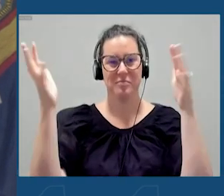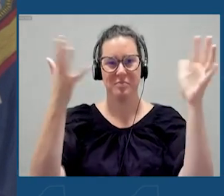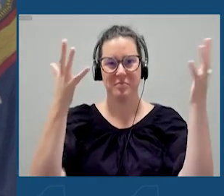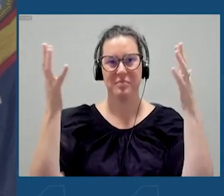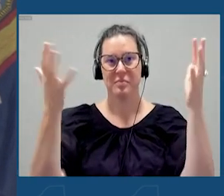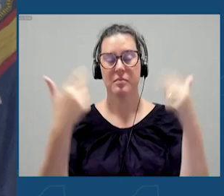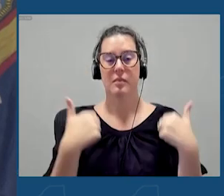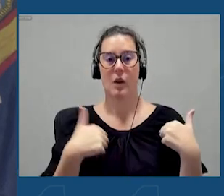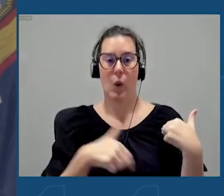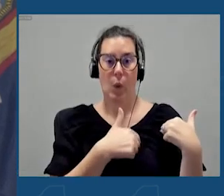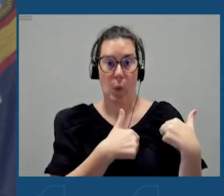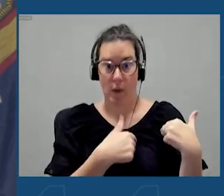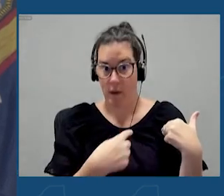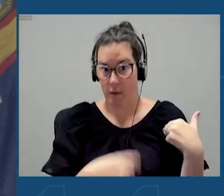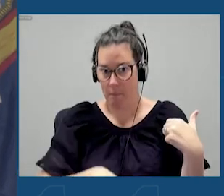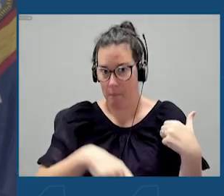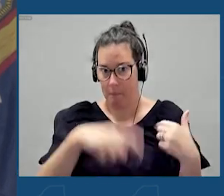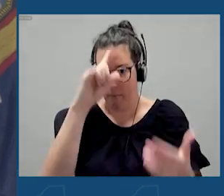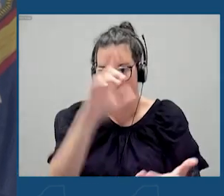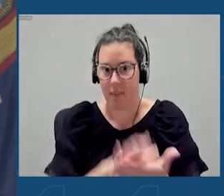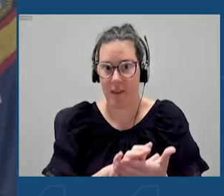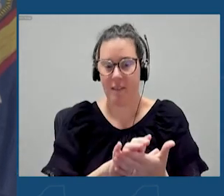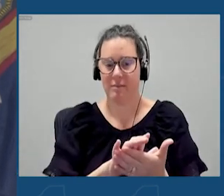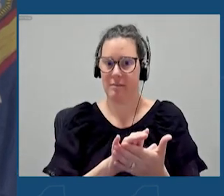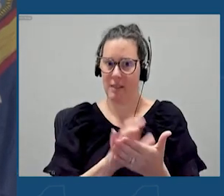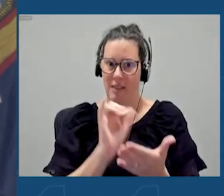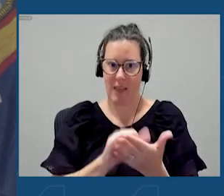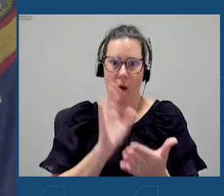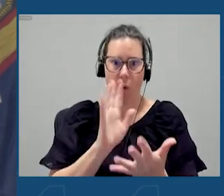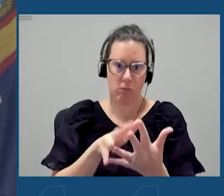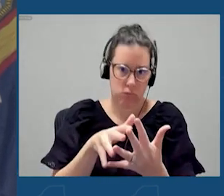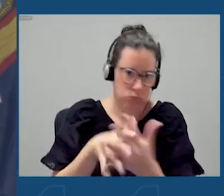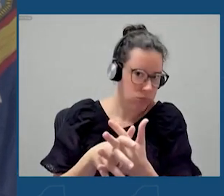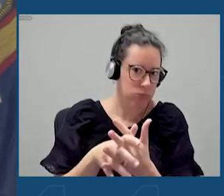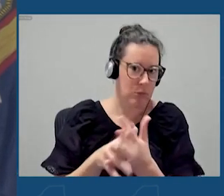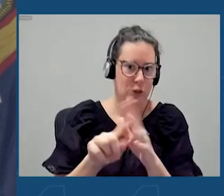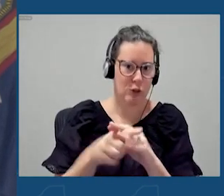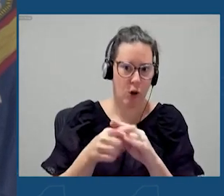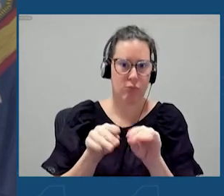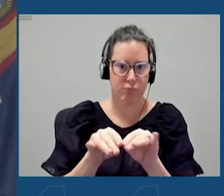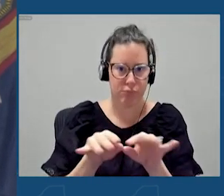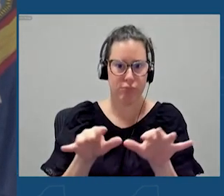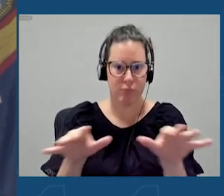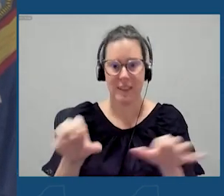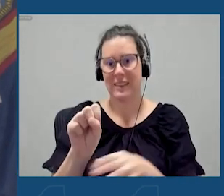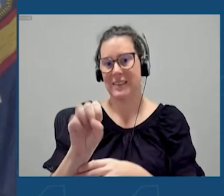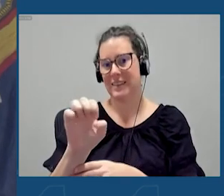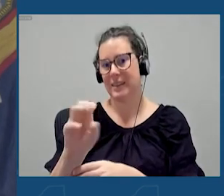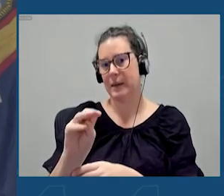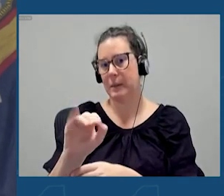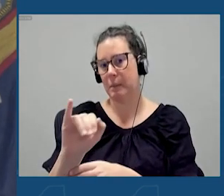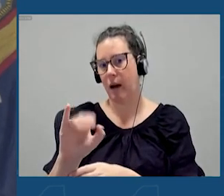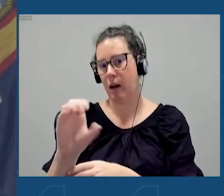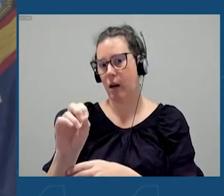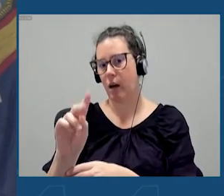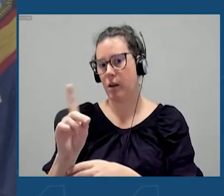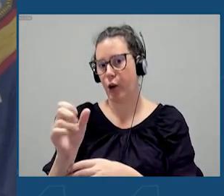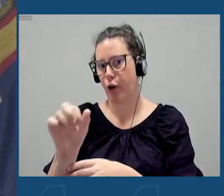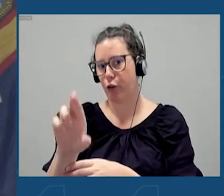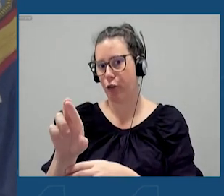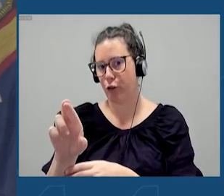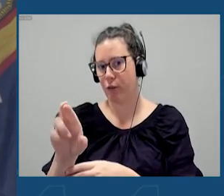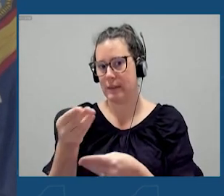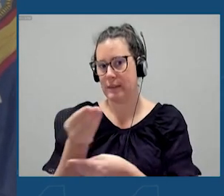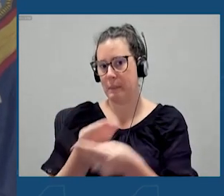We believe that this will plant the seeds for a semiconductor supply chain campus, literally right here. I think this is